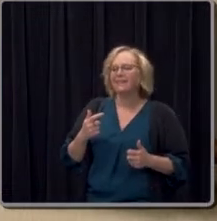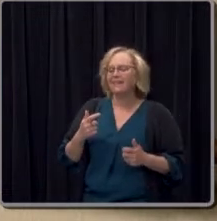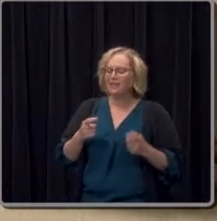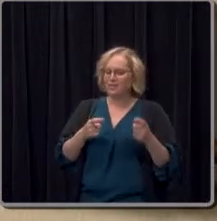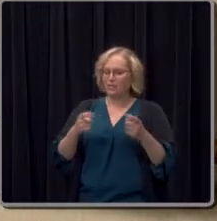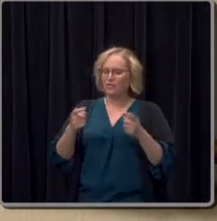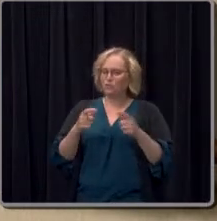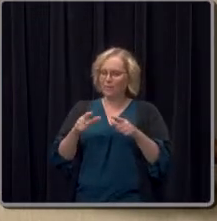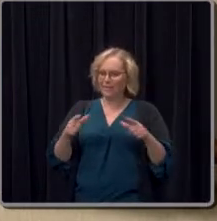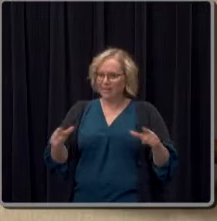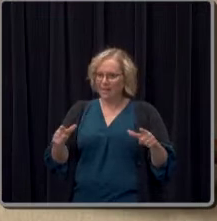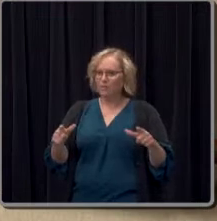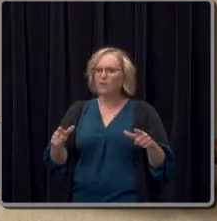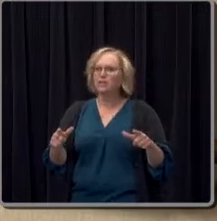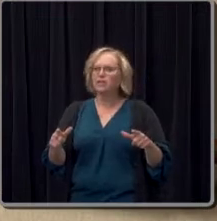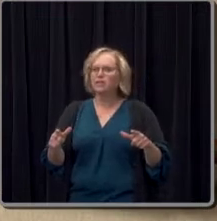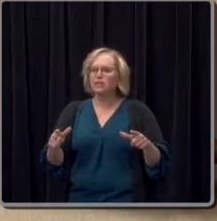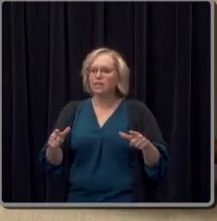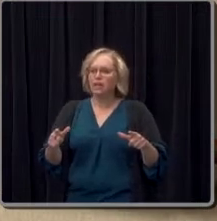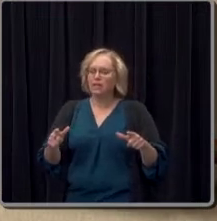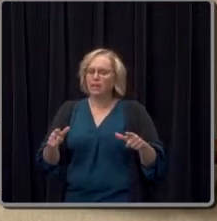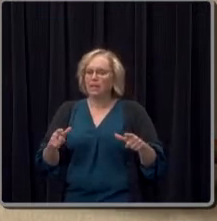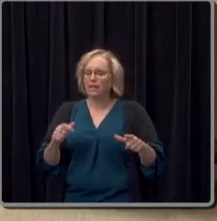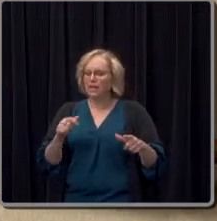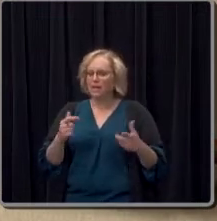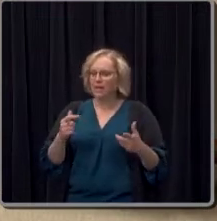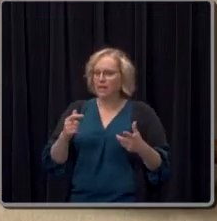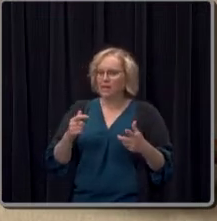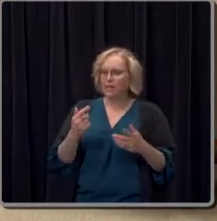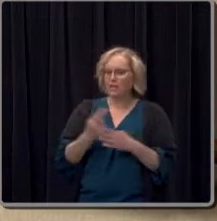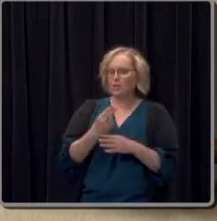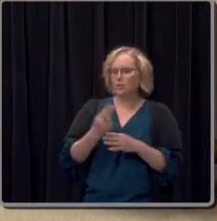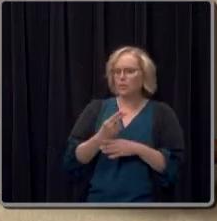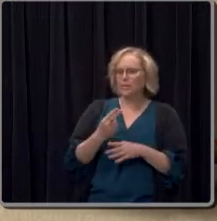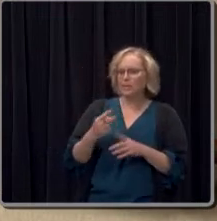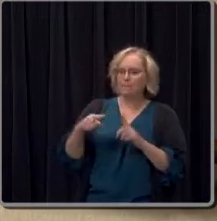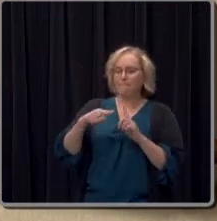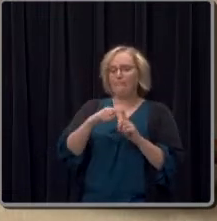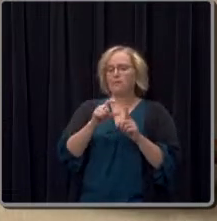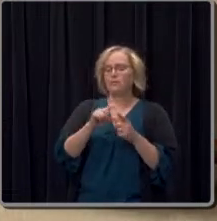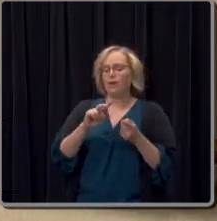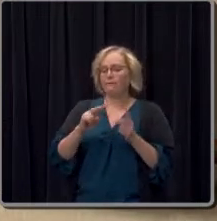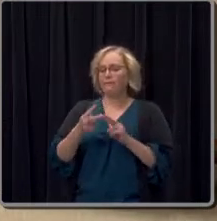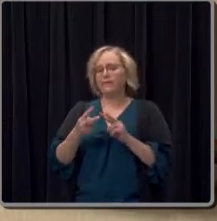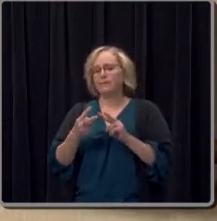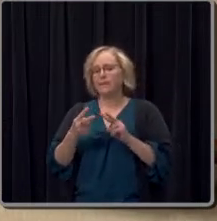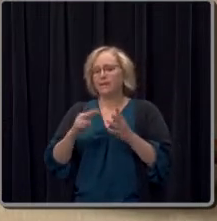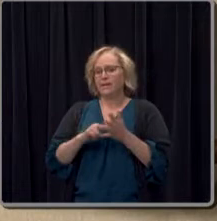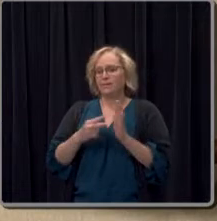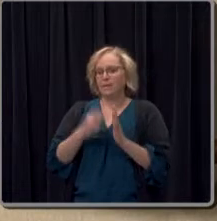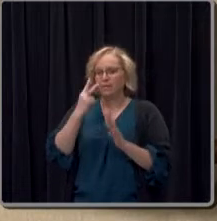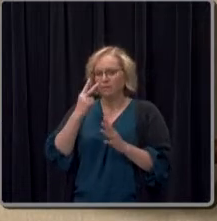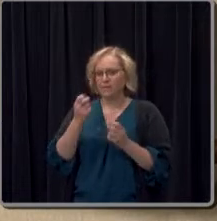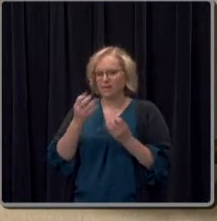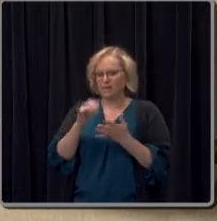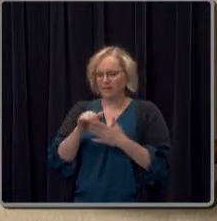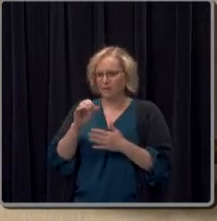Controlling language is an Orwellian tactic. Using positive words and flip the meaning. We've seen a lot of that with Castle as